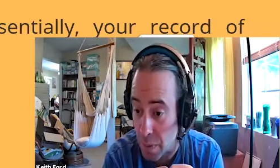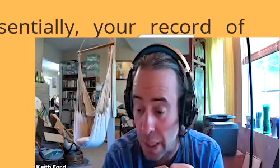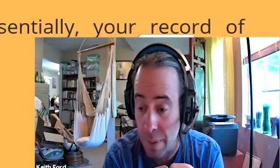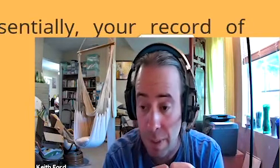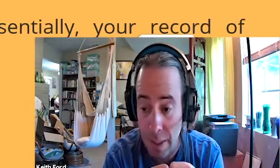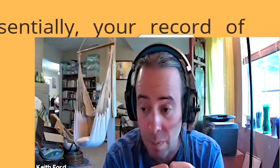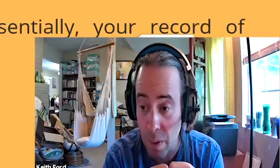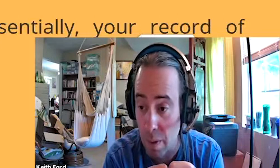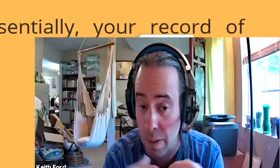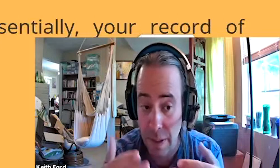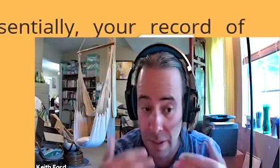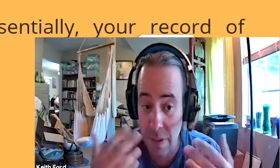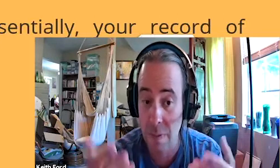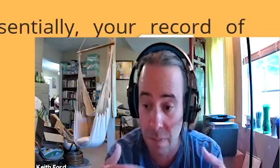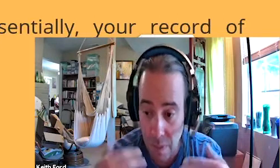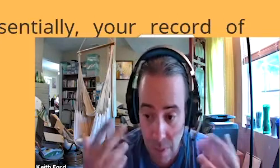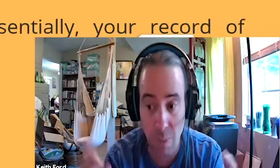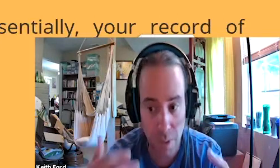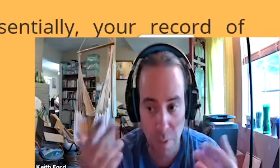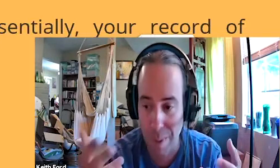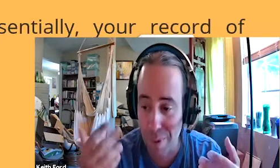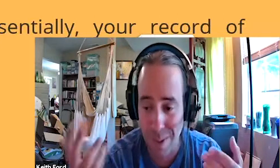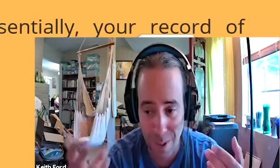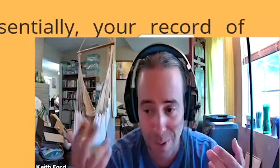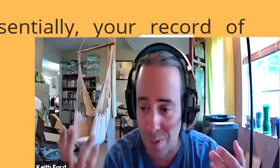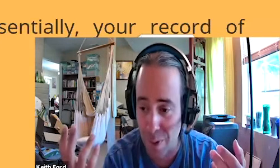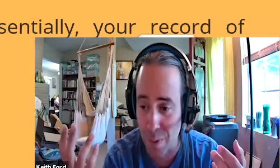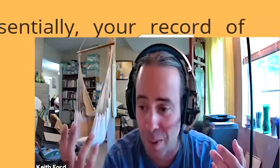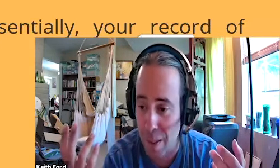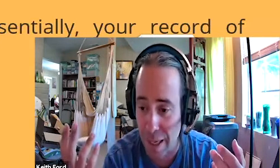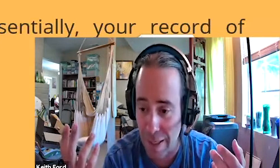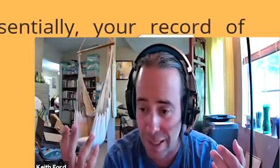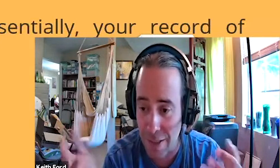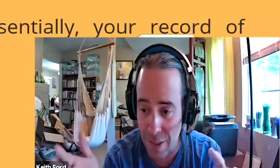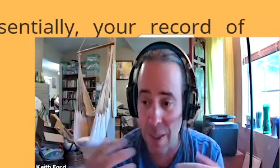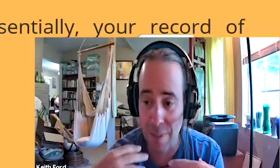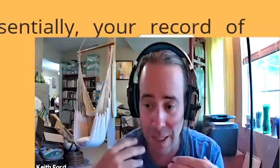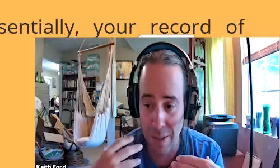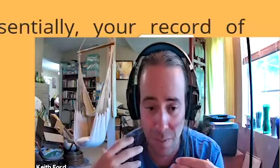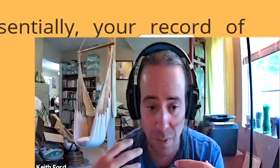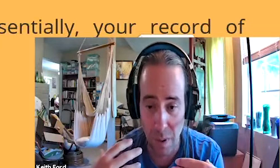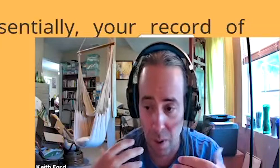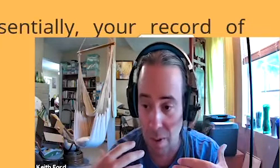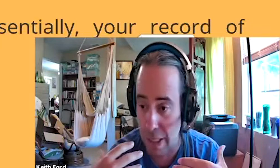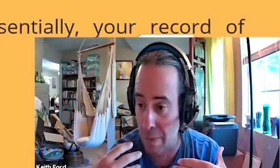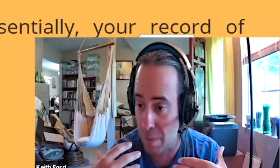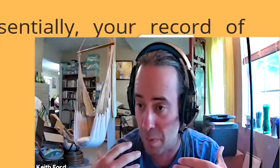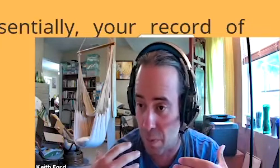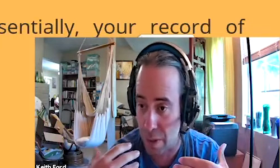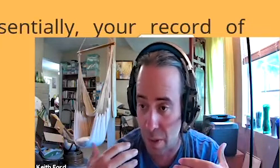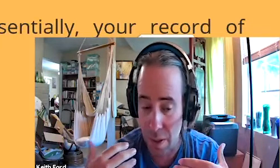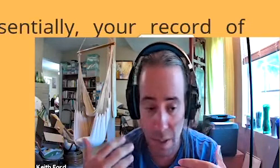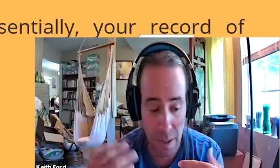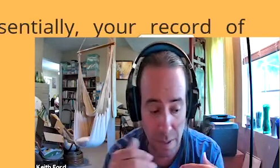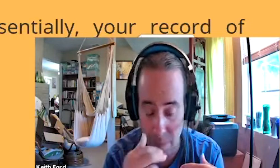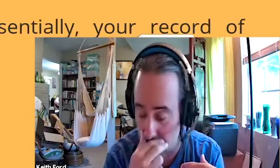touch with you. And one of the things that it's important to remember, and always a struggle as an adjunct, right? I was an adjunct for a long time